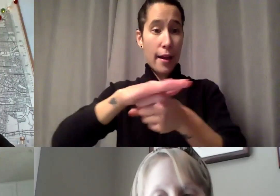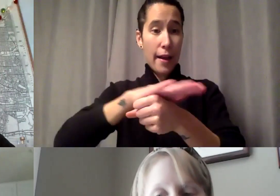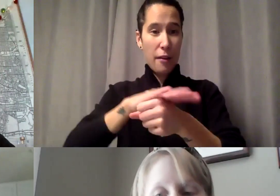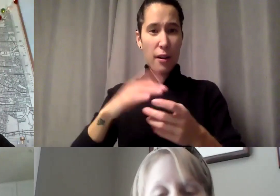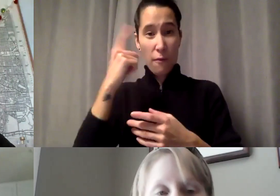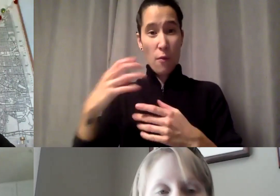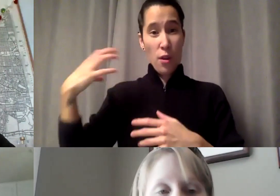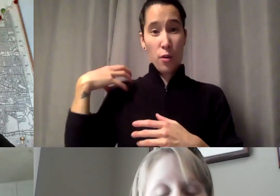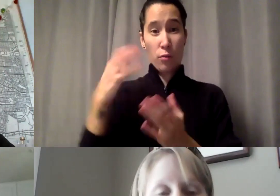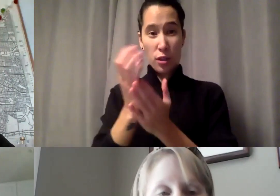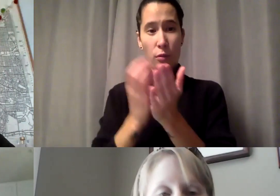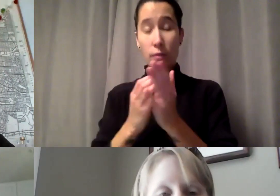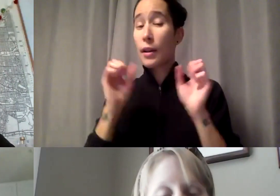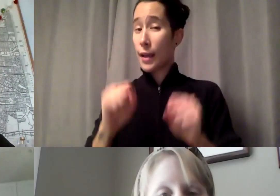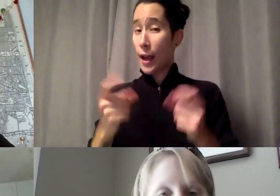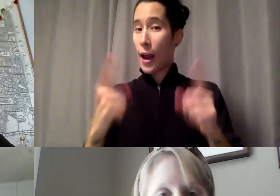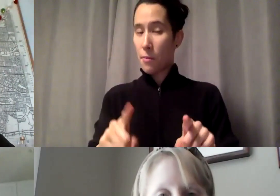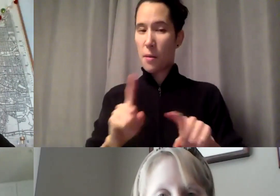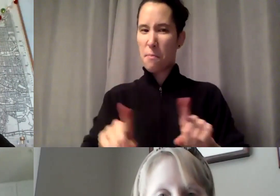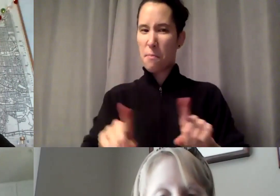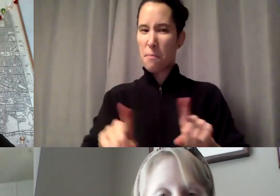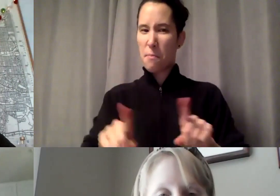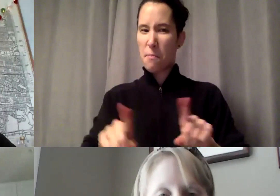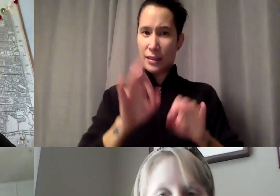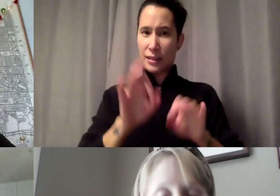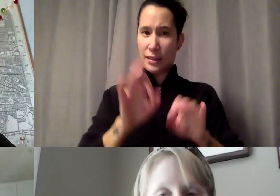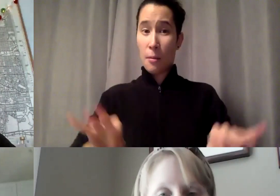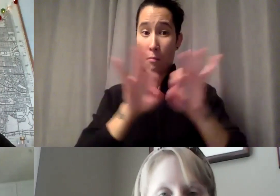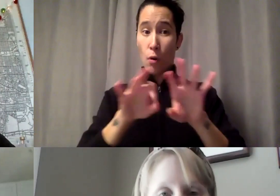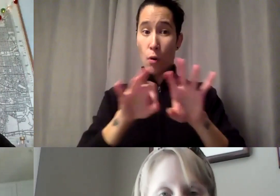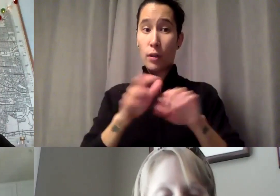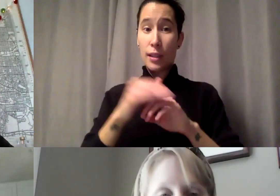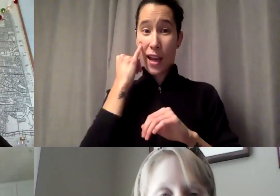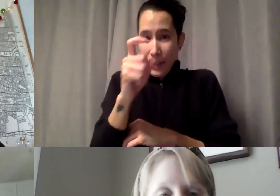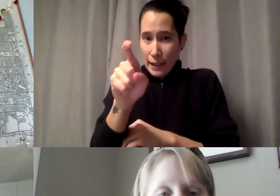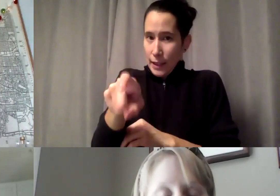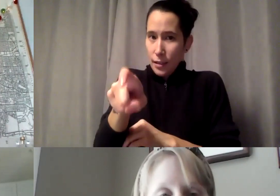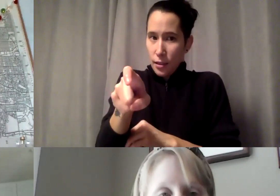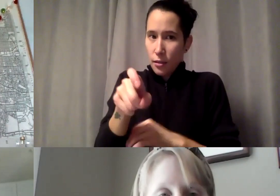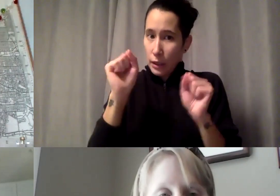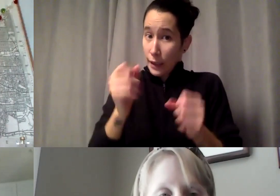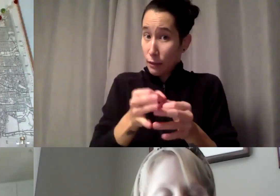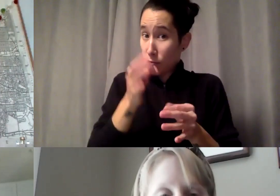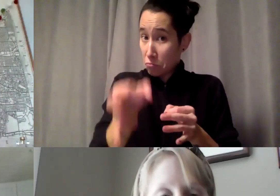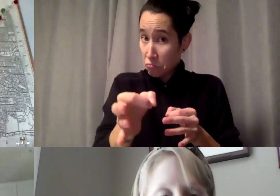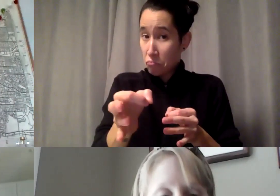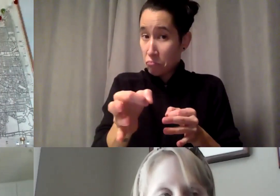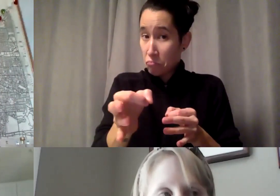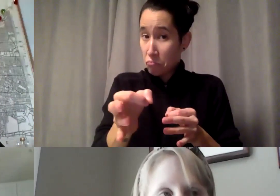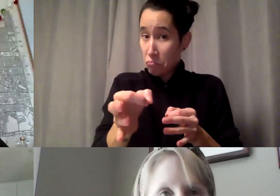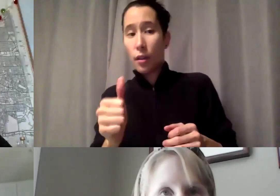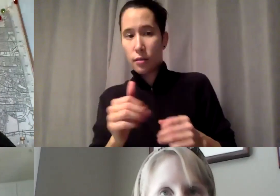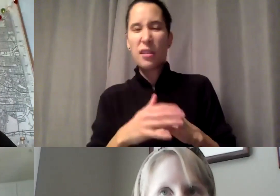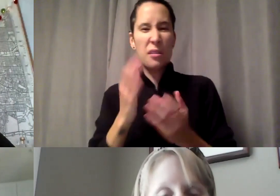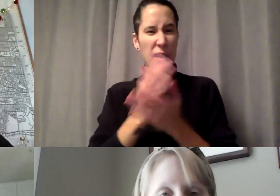course, they can occur, but really think about it if they are necessary. at this time. And so there's been some sports that we've worked